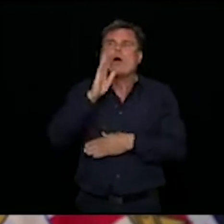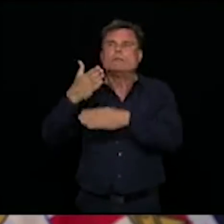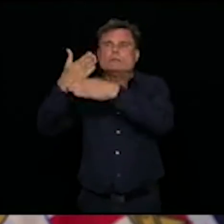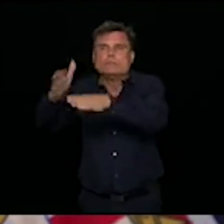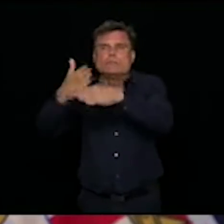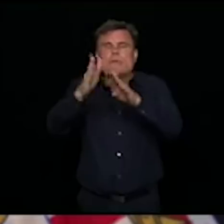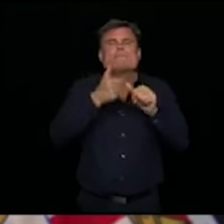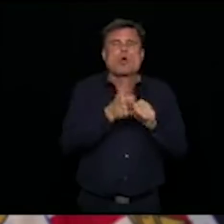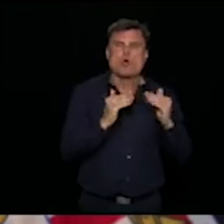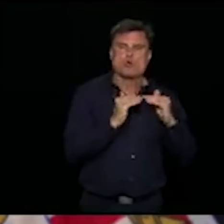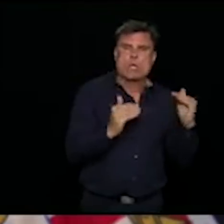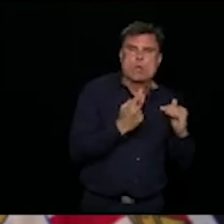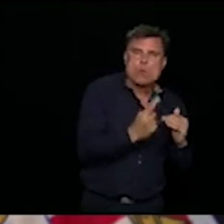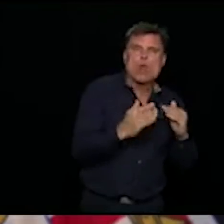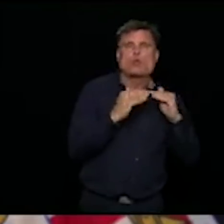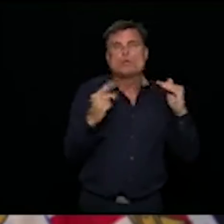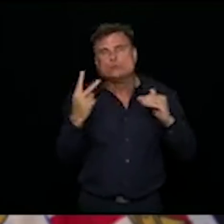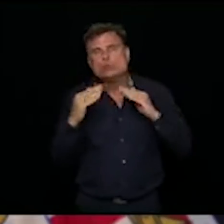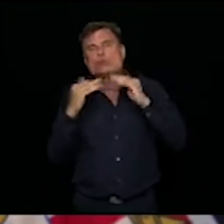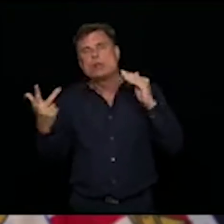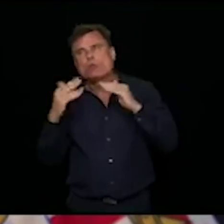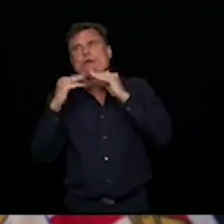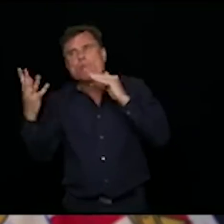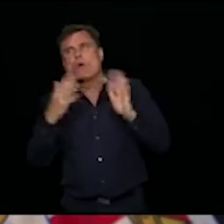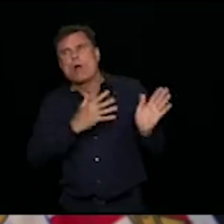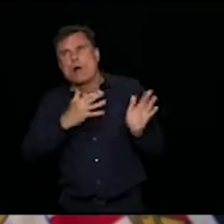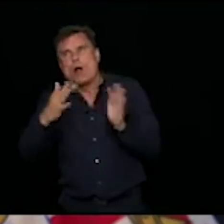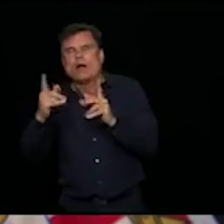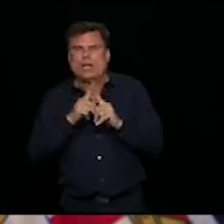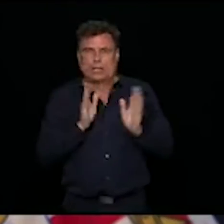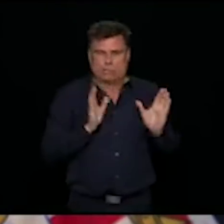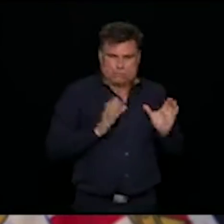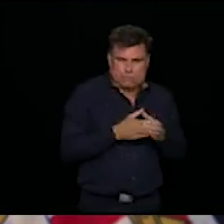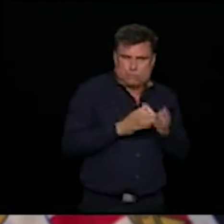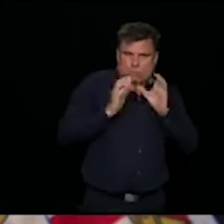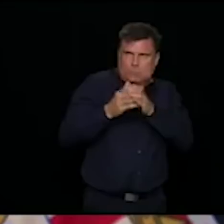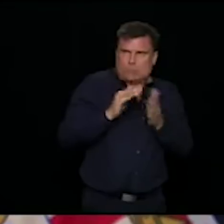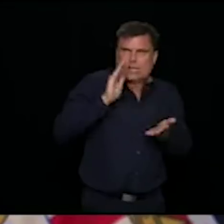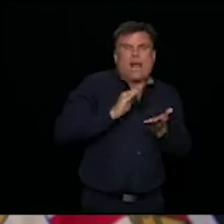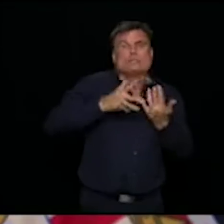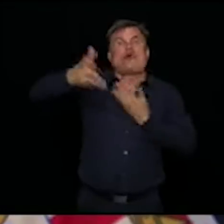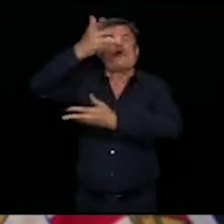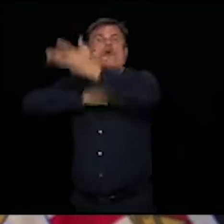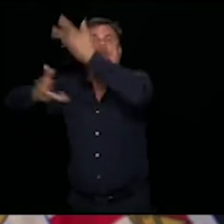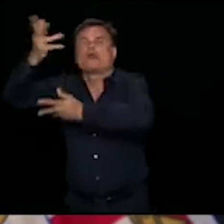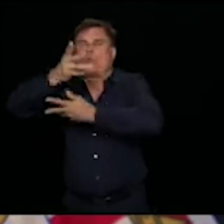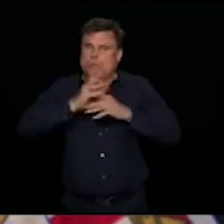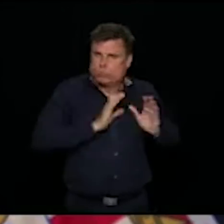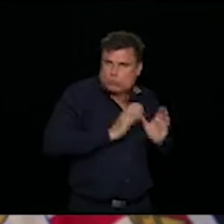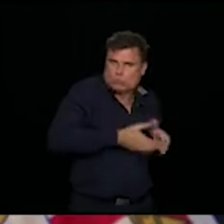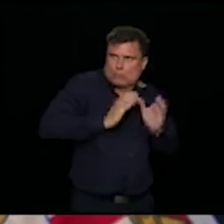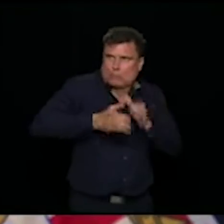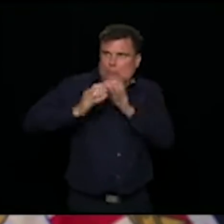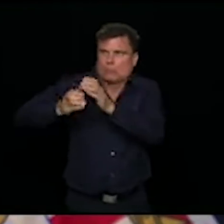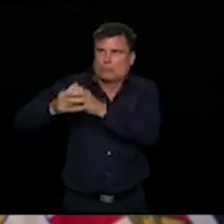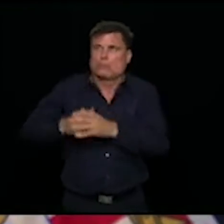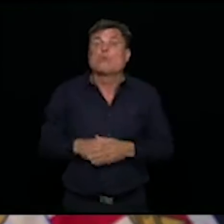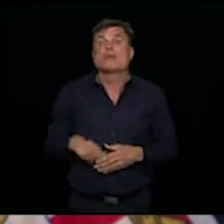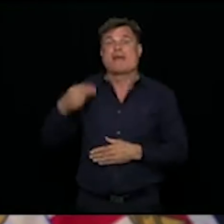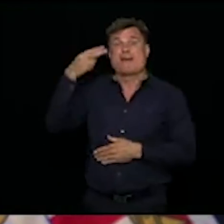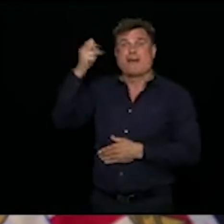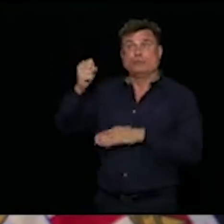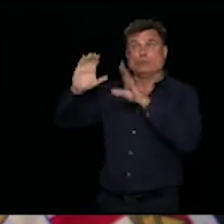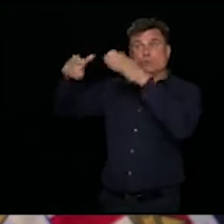be segregating by grades so that there's less mingling in the school environment. For secondary